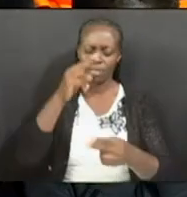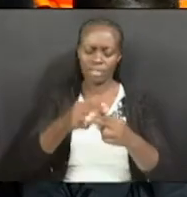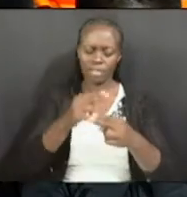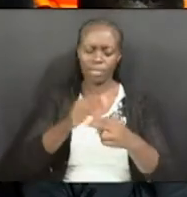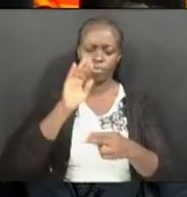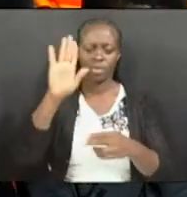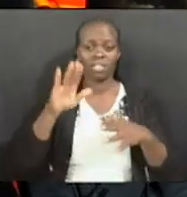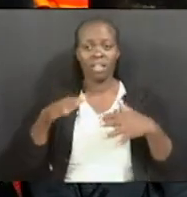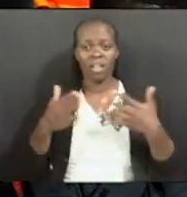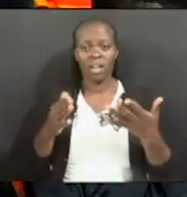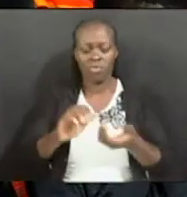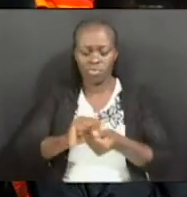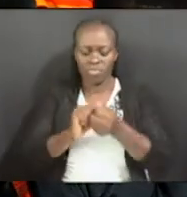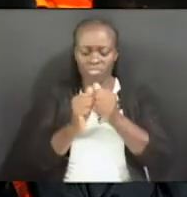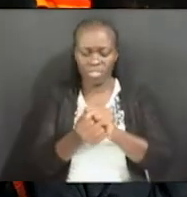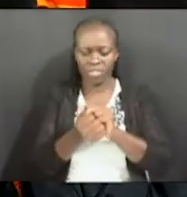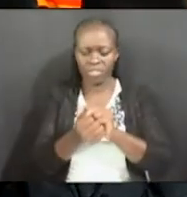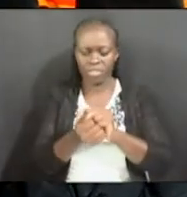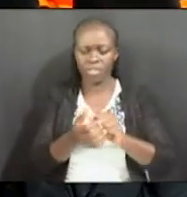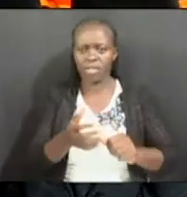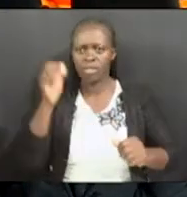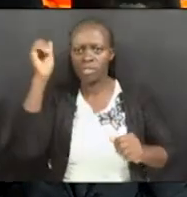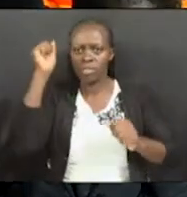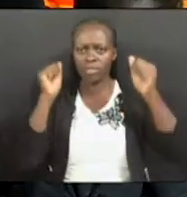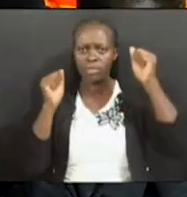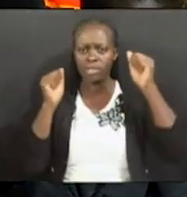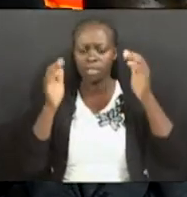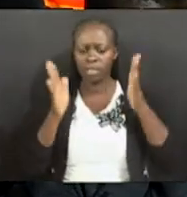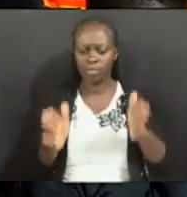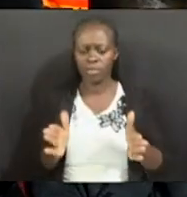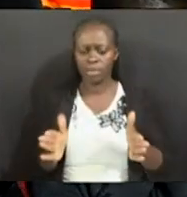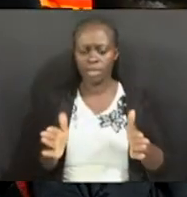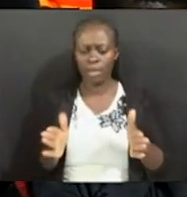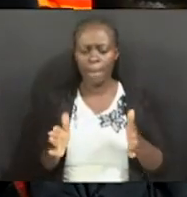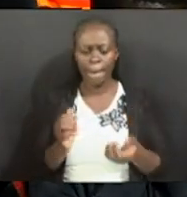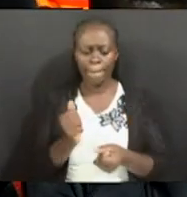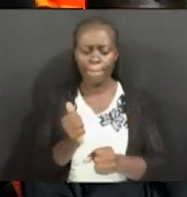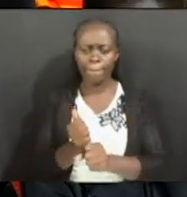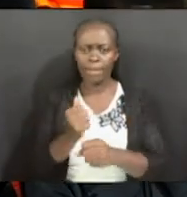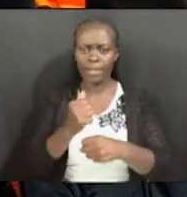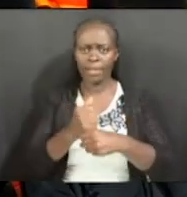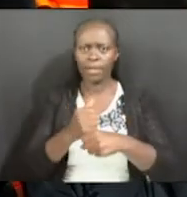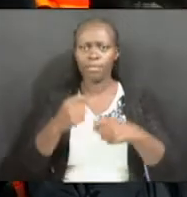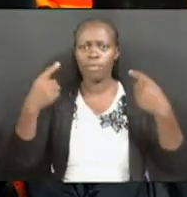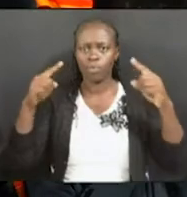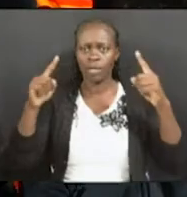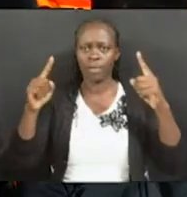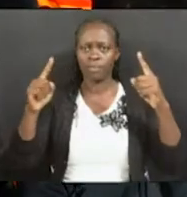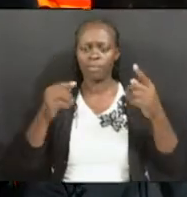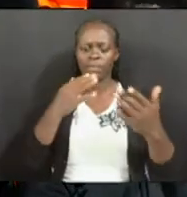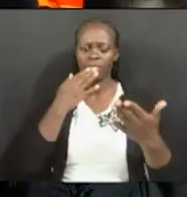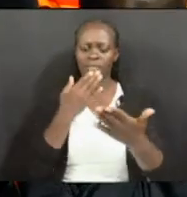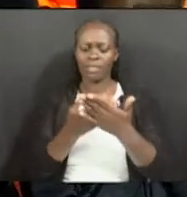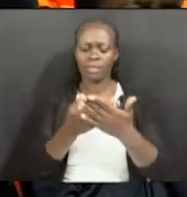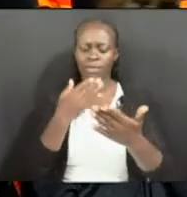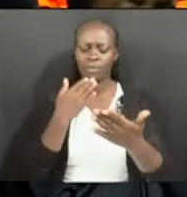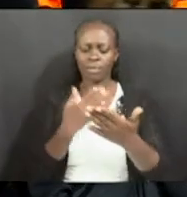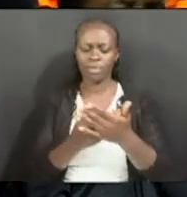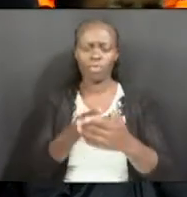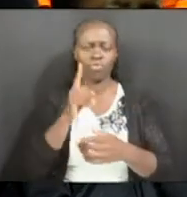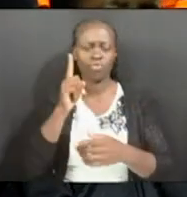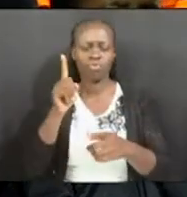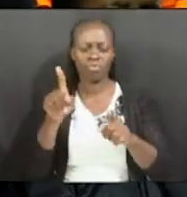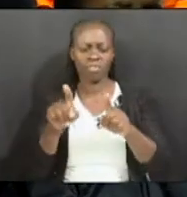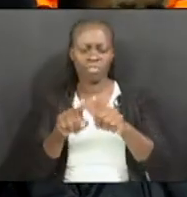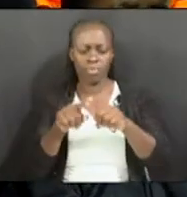turned Shamega, a nobody, into a champion. And we are grateful that you are still in that business